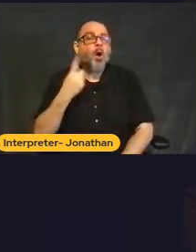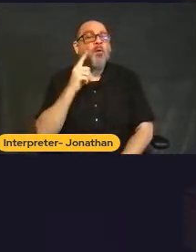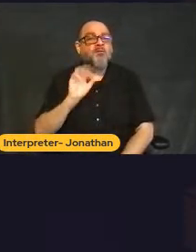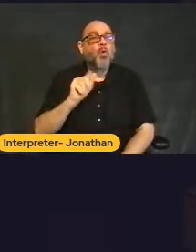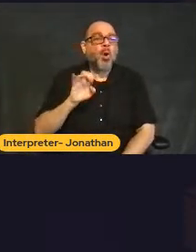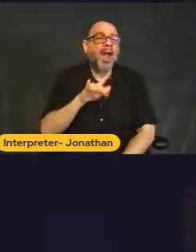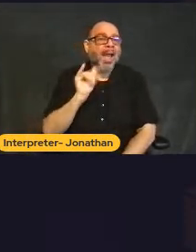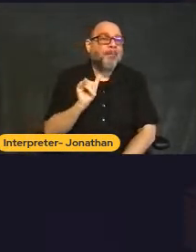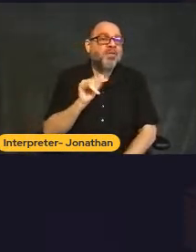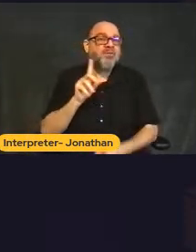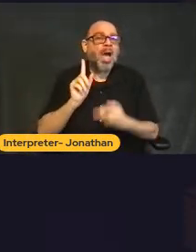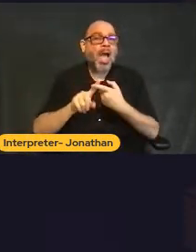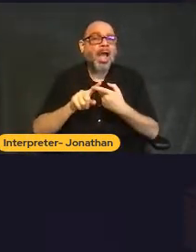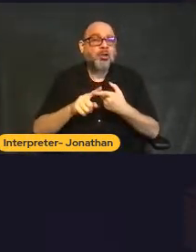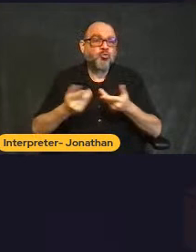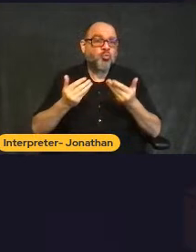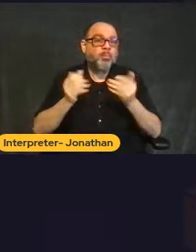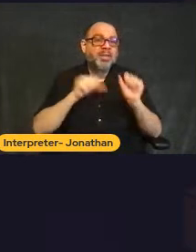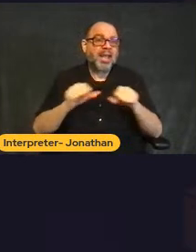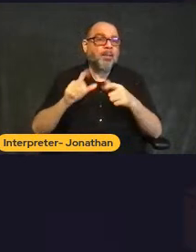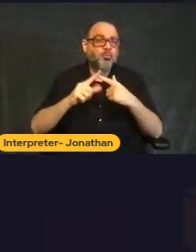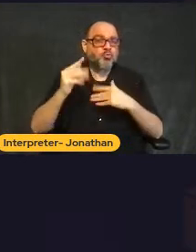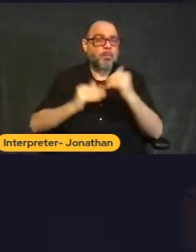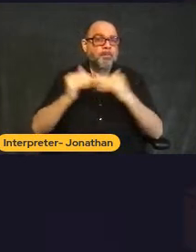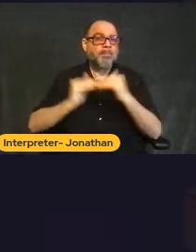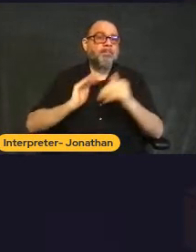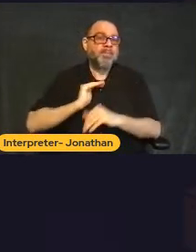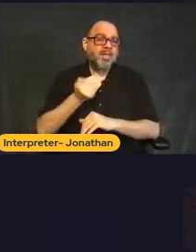able to build our application.